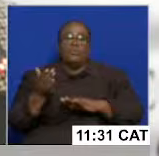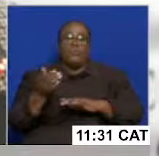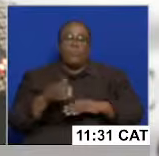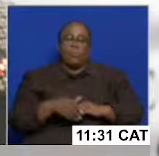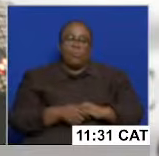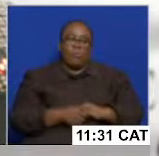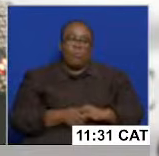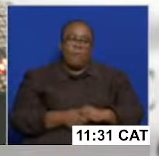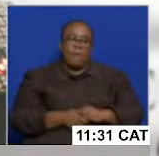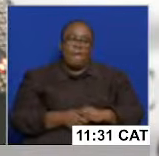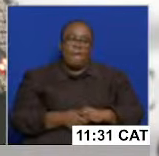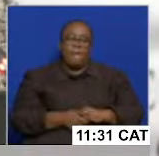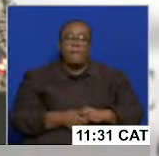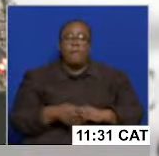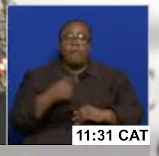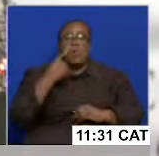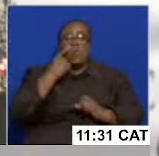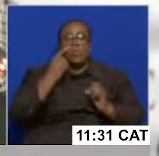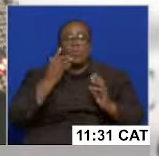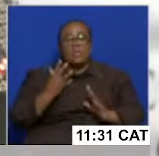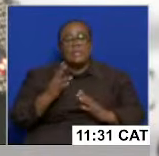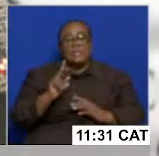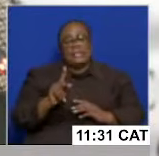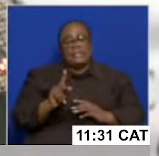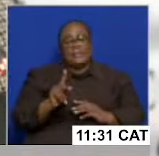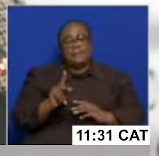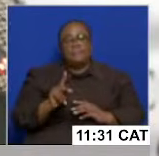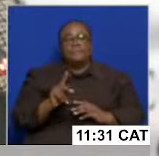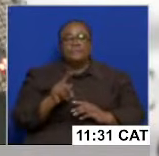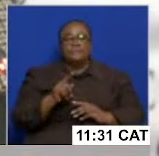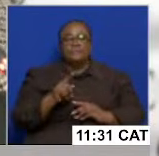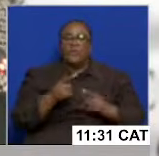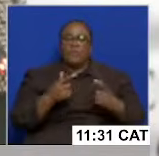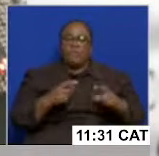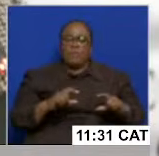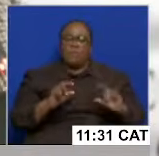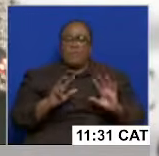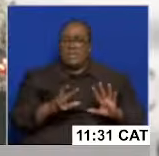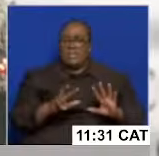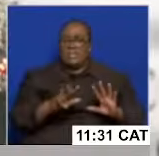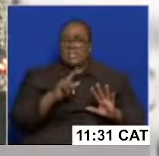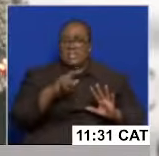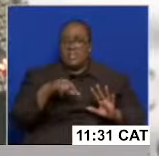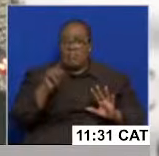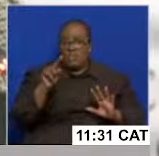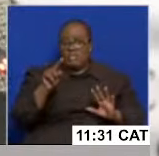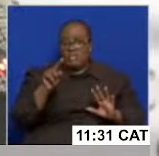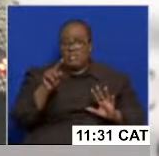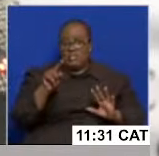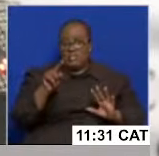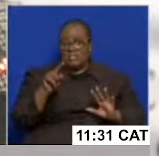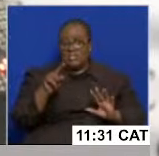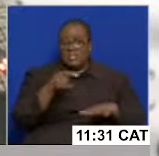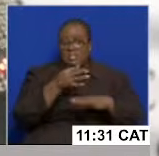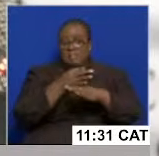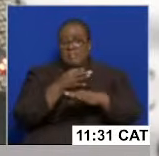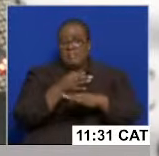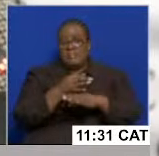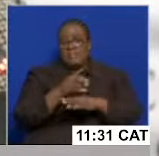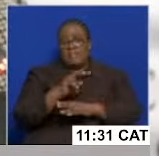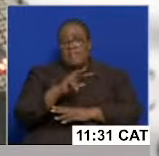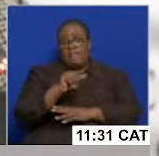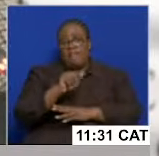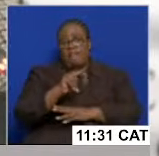K, with reference to paragraph 8, is it correct, as Mr. van der Walt says, that you were given